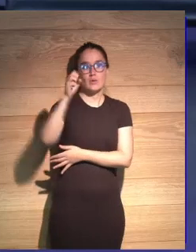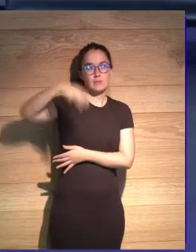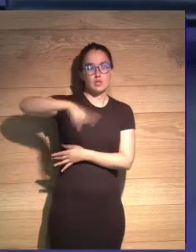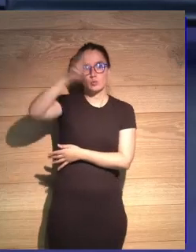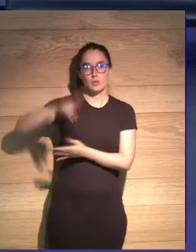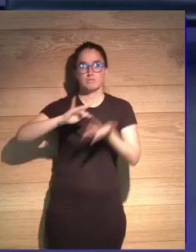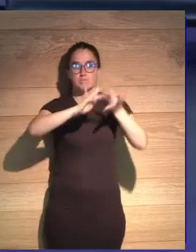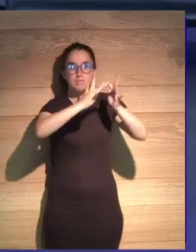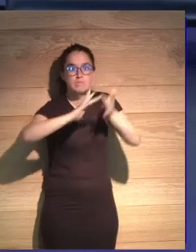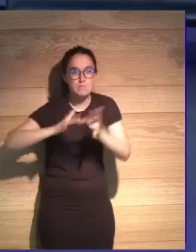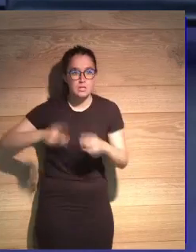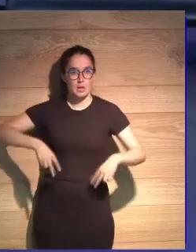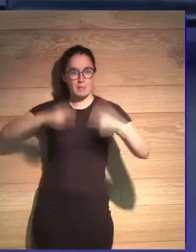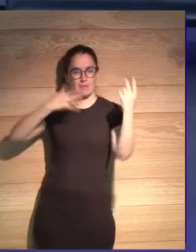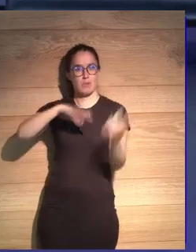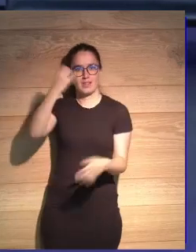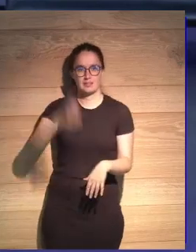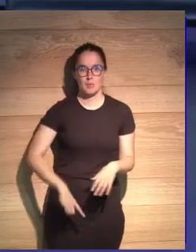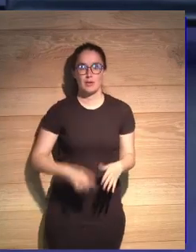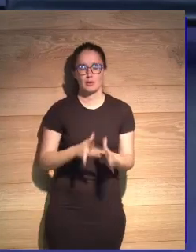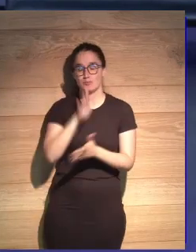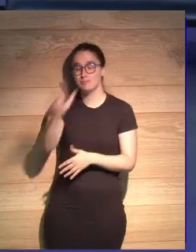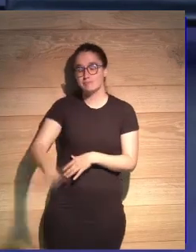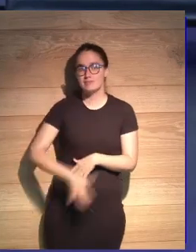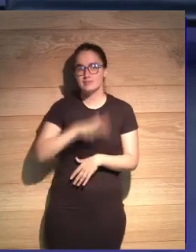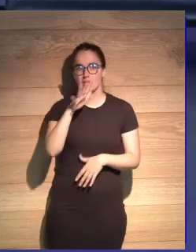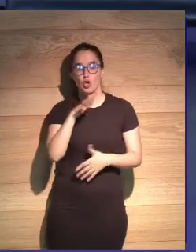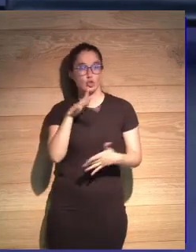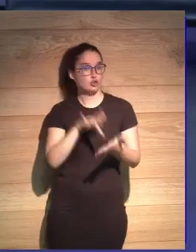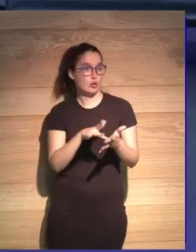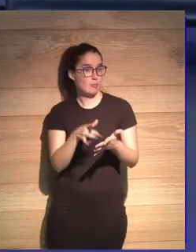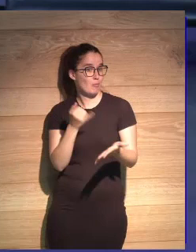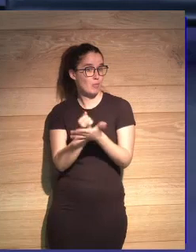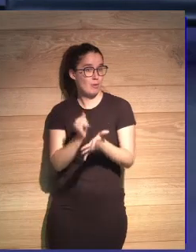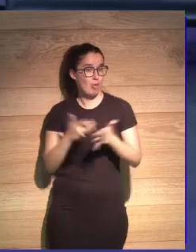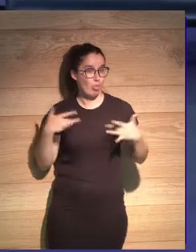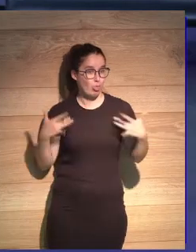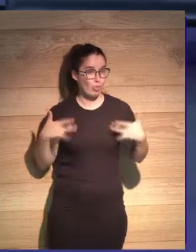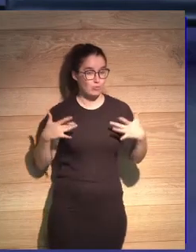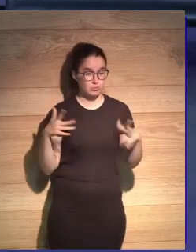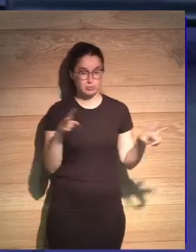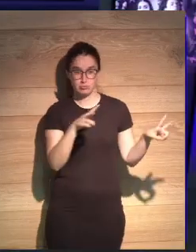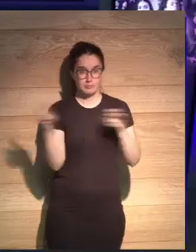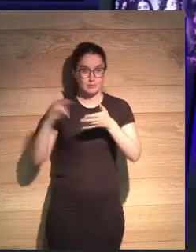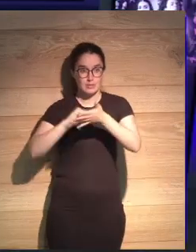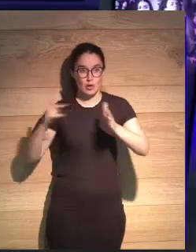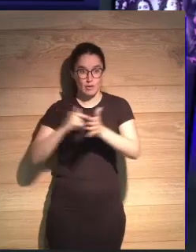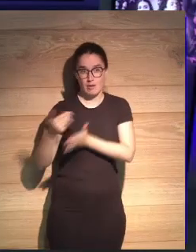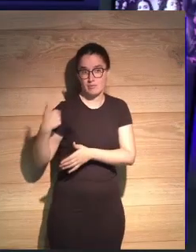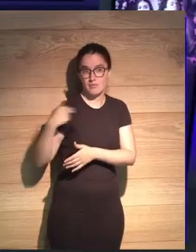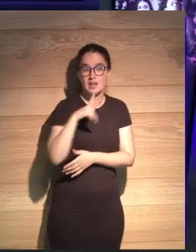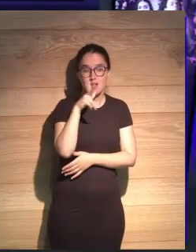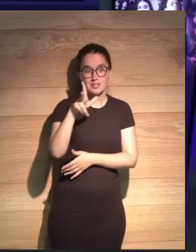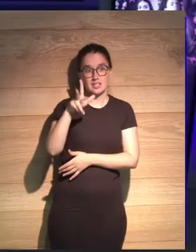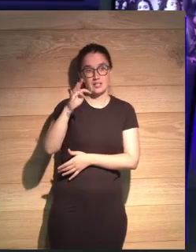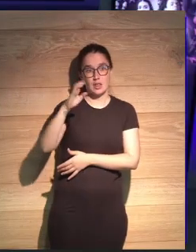within the CNS, where they can interact with the system and with themselves. They can see each other. This is a new